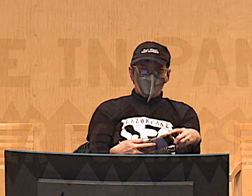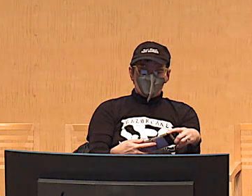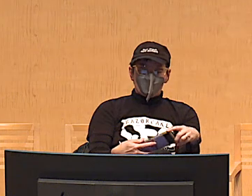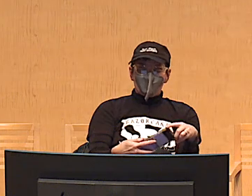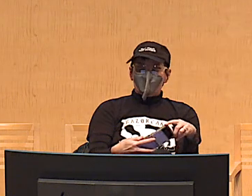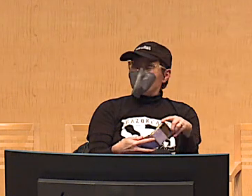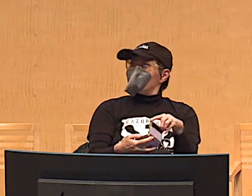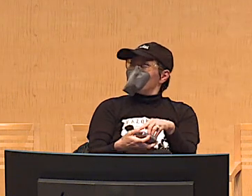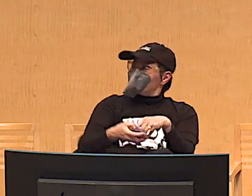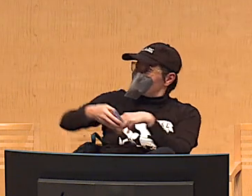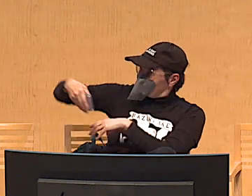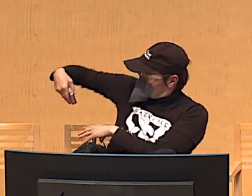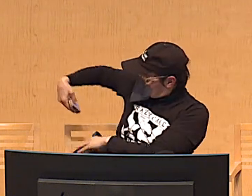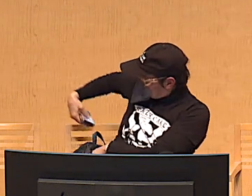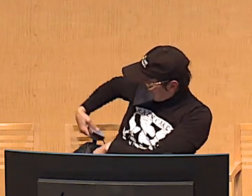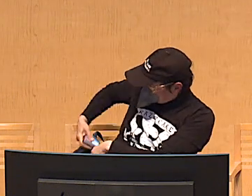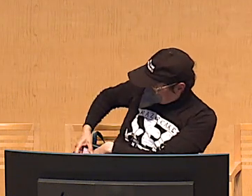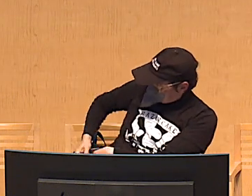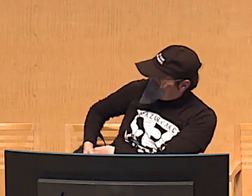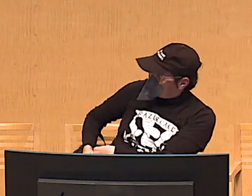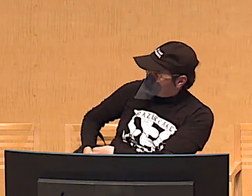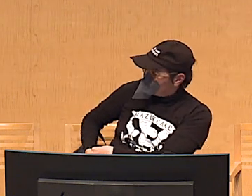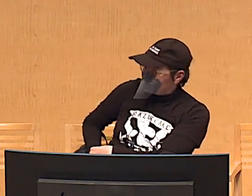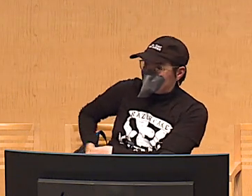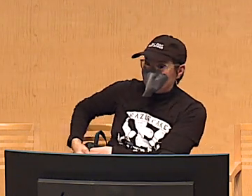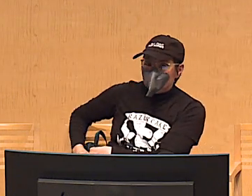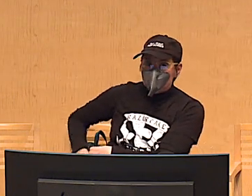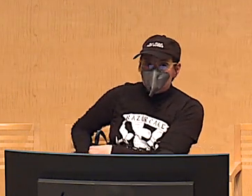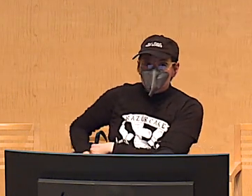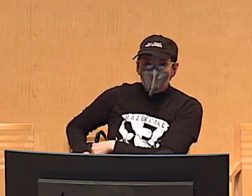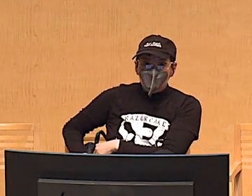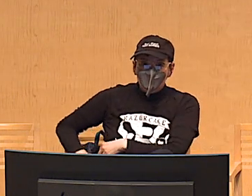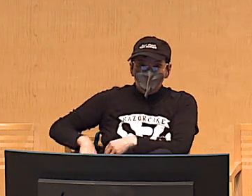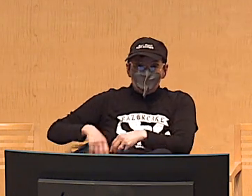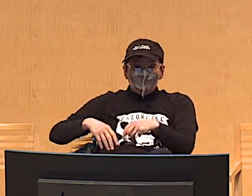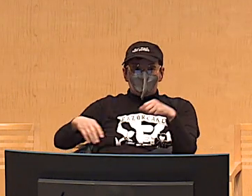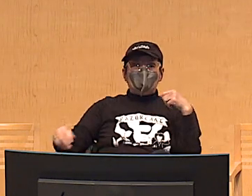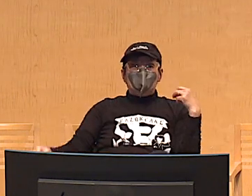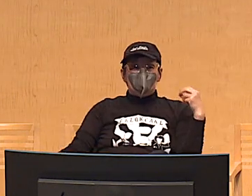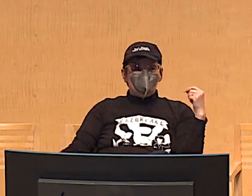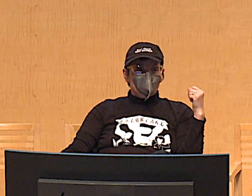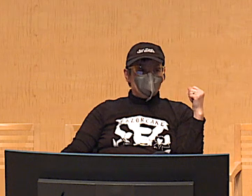Yeah, you can be really immature, but just not, you know, like.